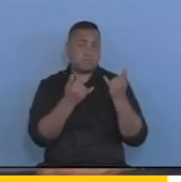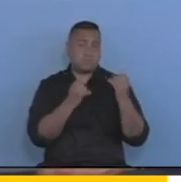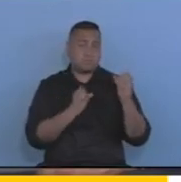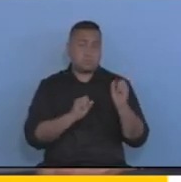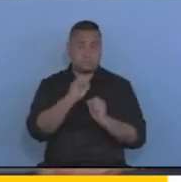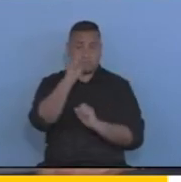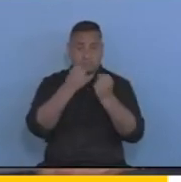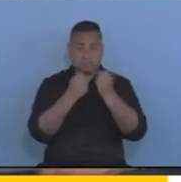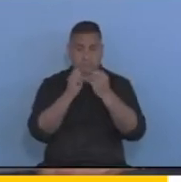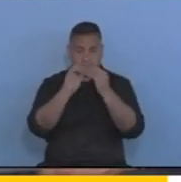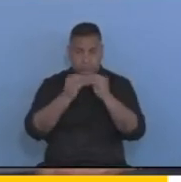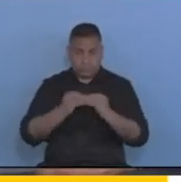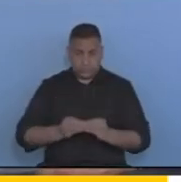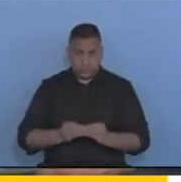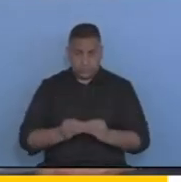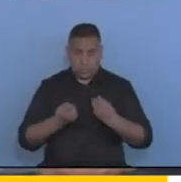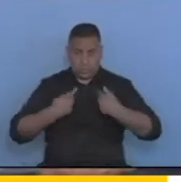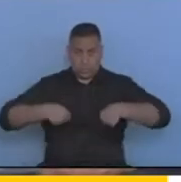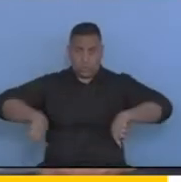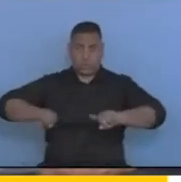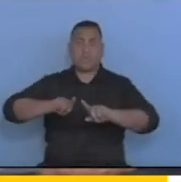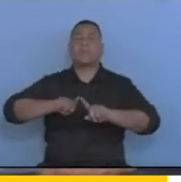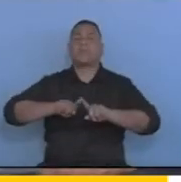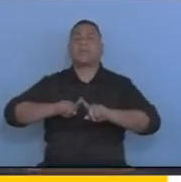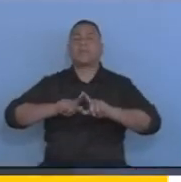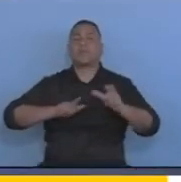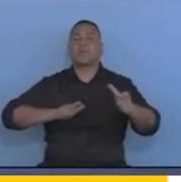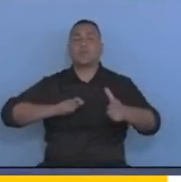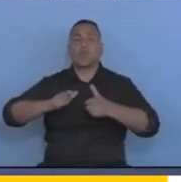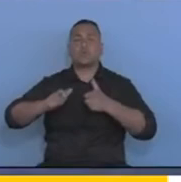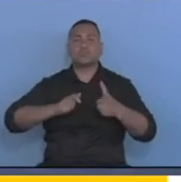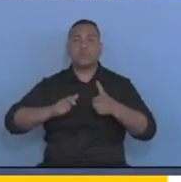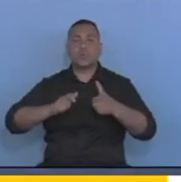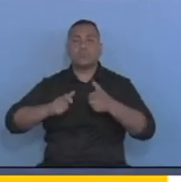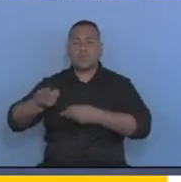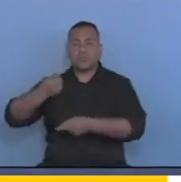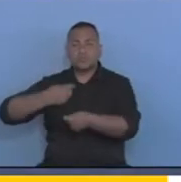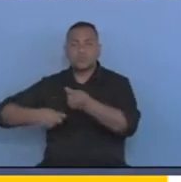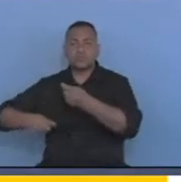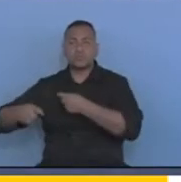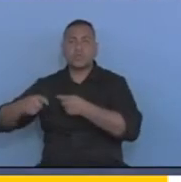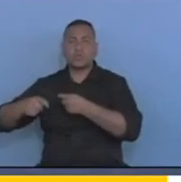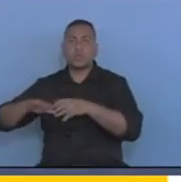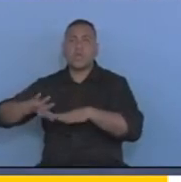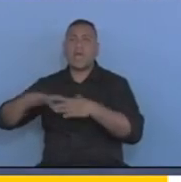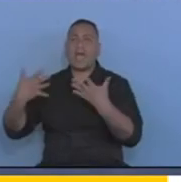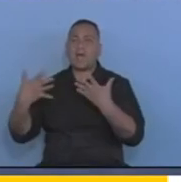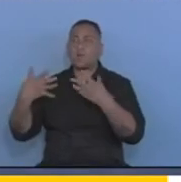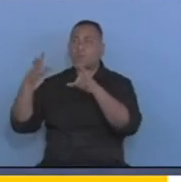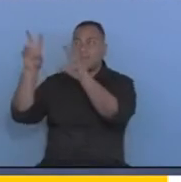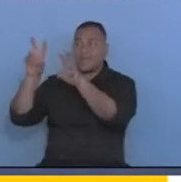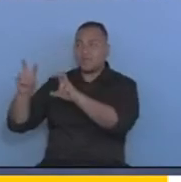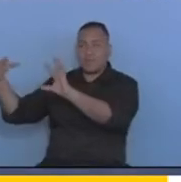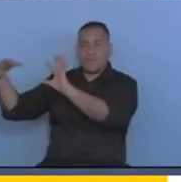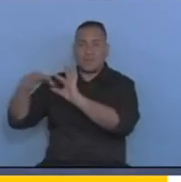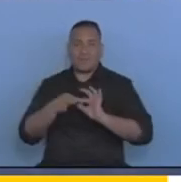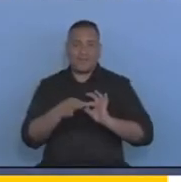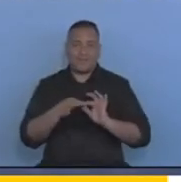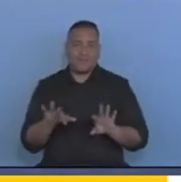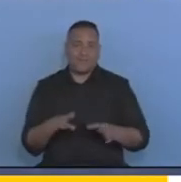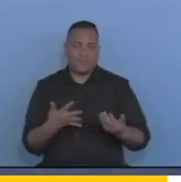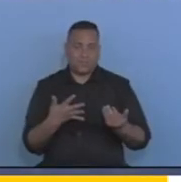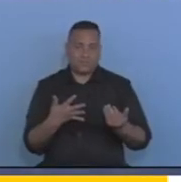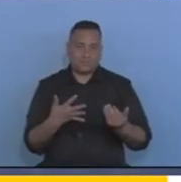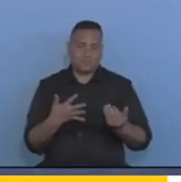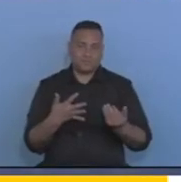whereby we control the limitations and the output that a specific motor can give depending on the application needed. Okay.